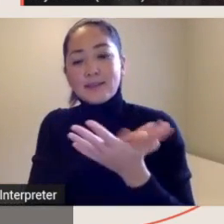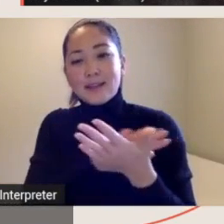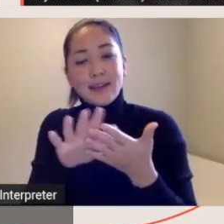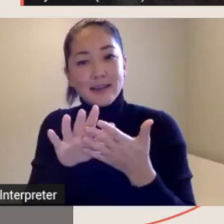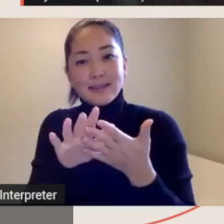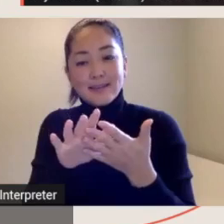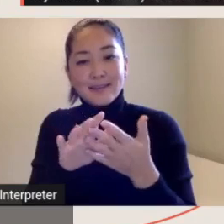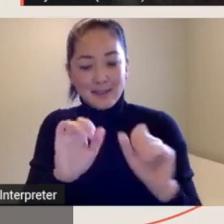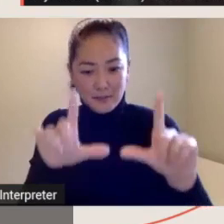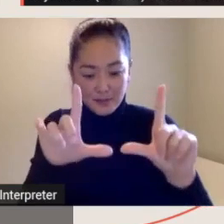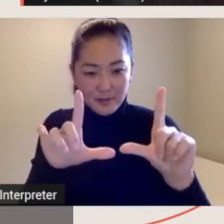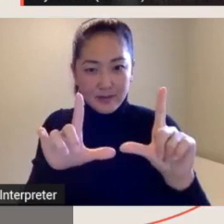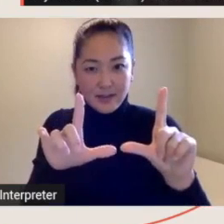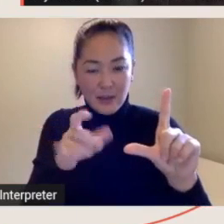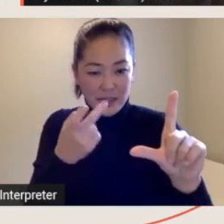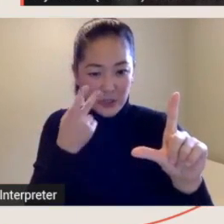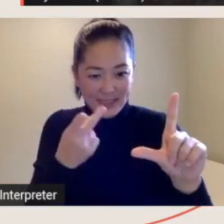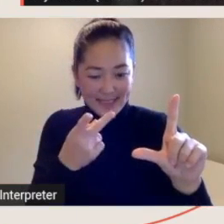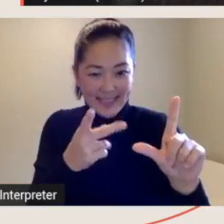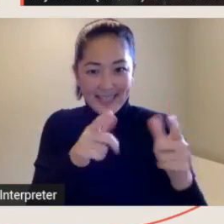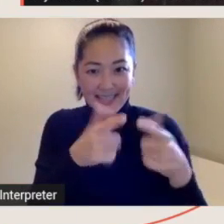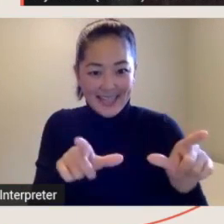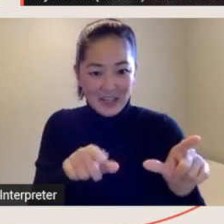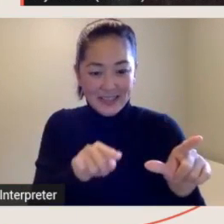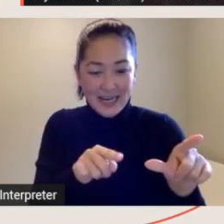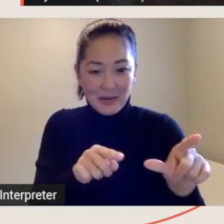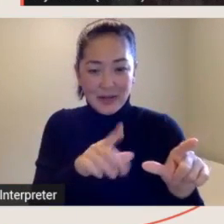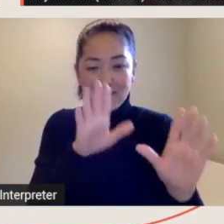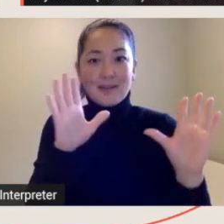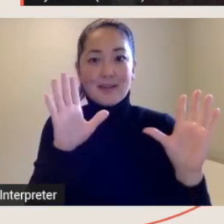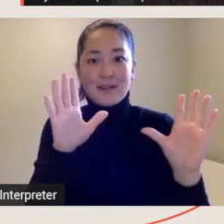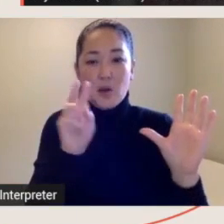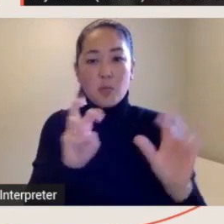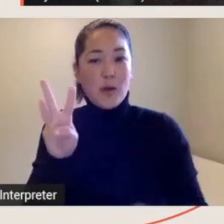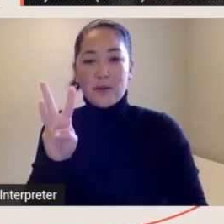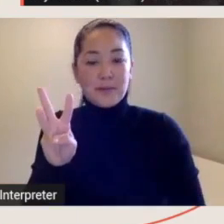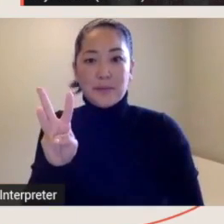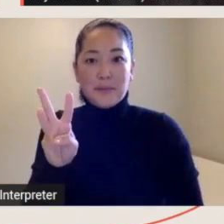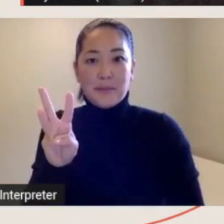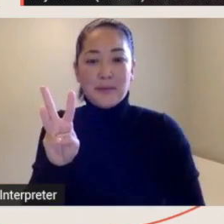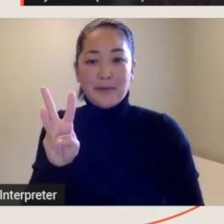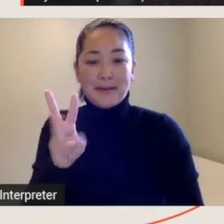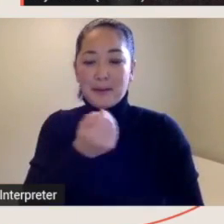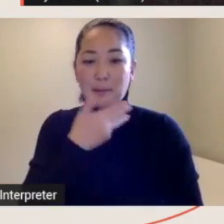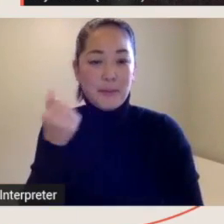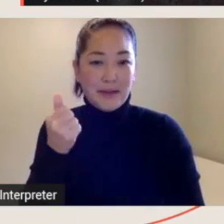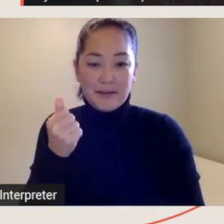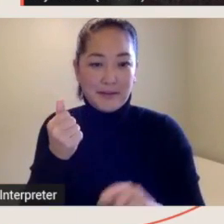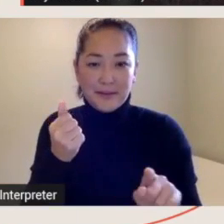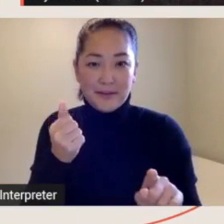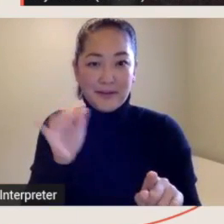you actually understand what's being spoken and we were completely blown away. We were like, wow, this is way better than what we could